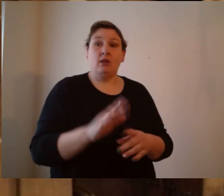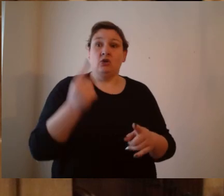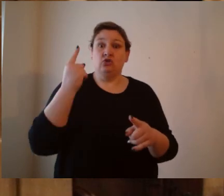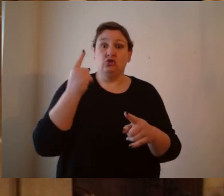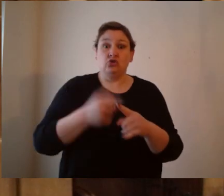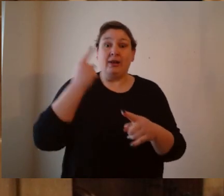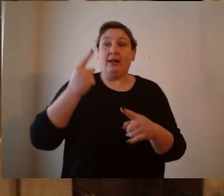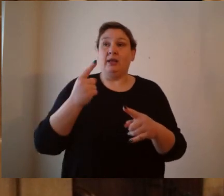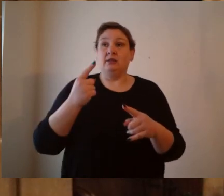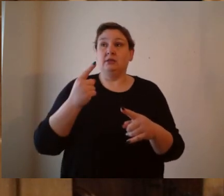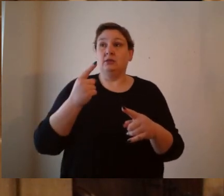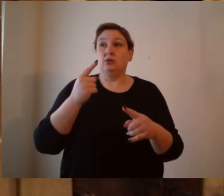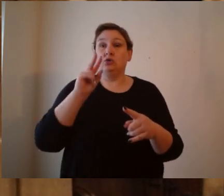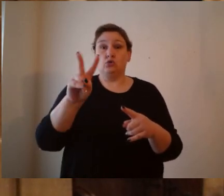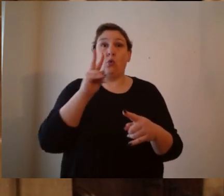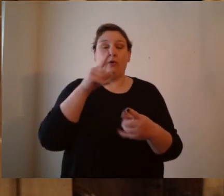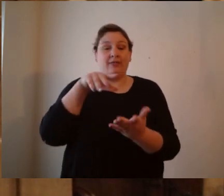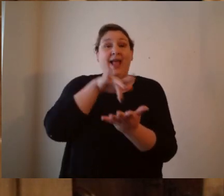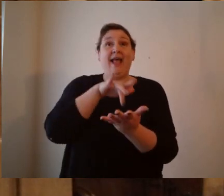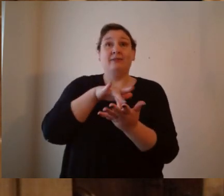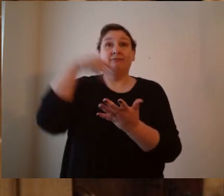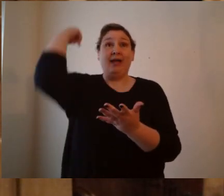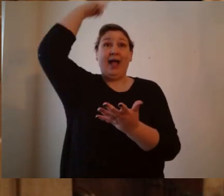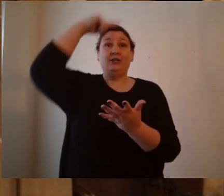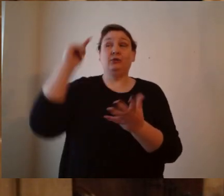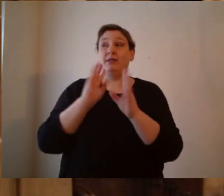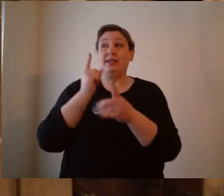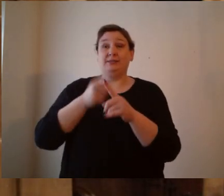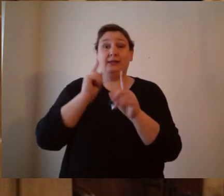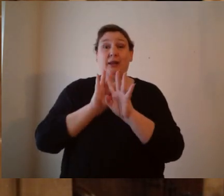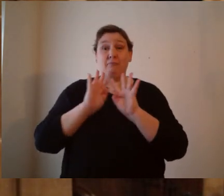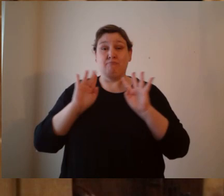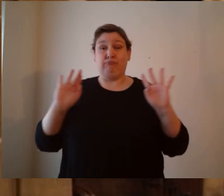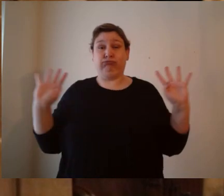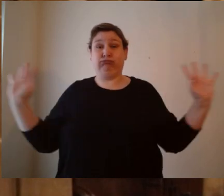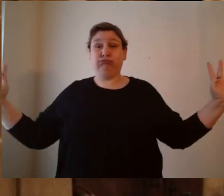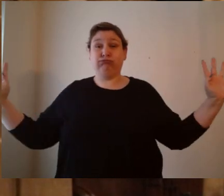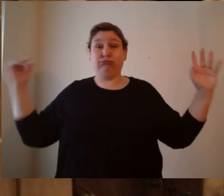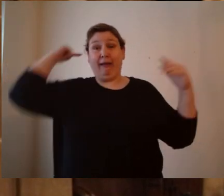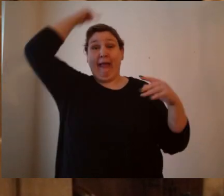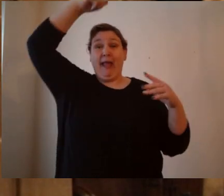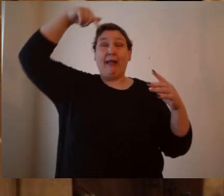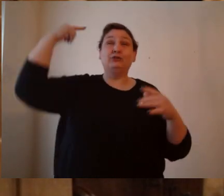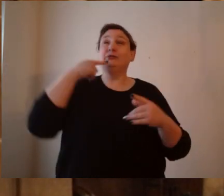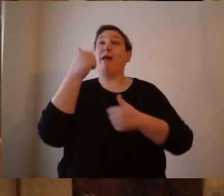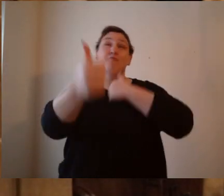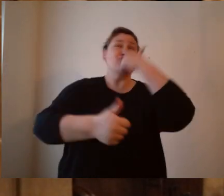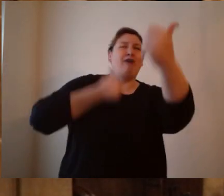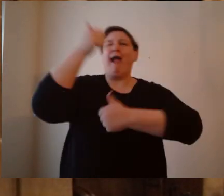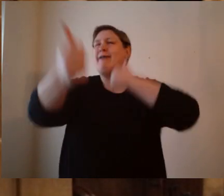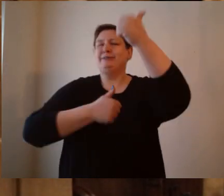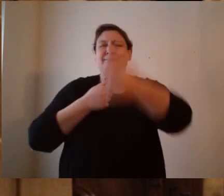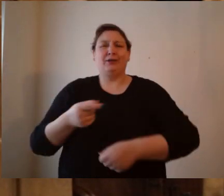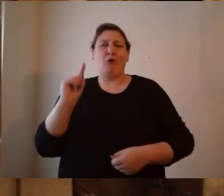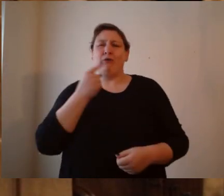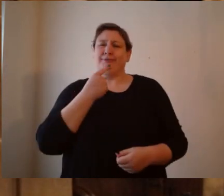And suddenly there was with the angel a multitude of the heavenly host, praising